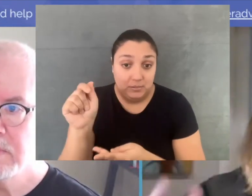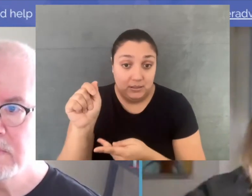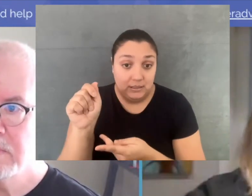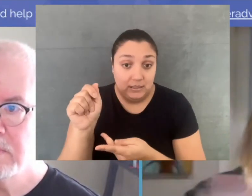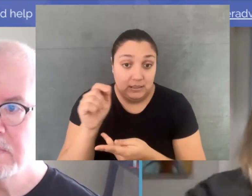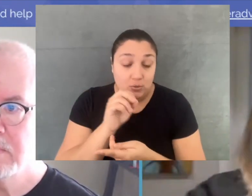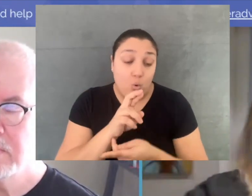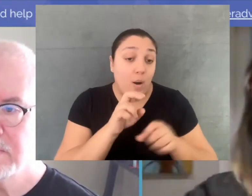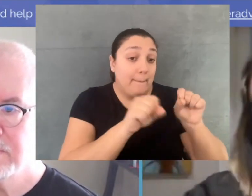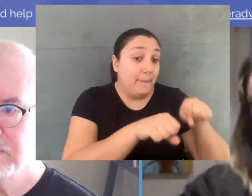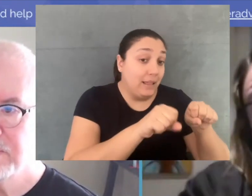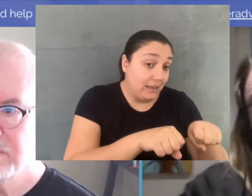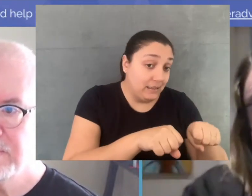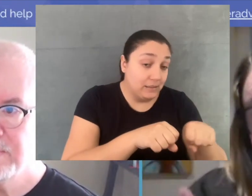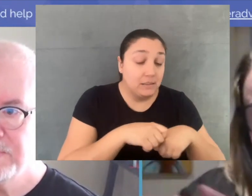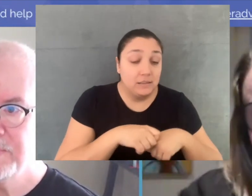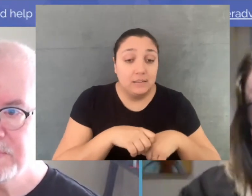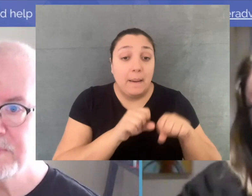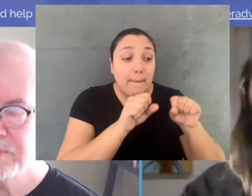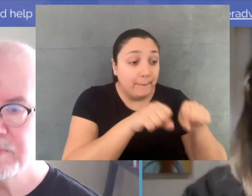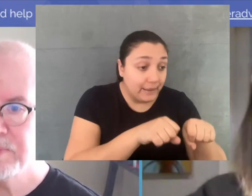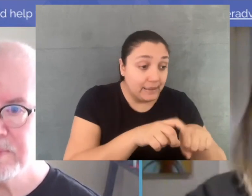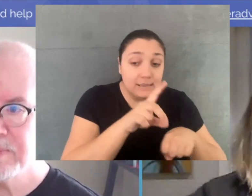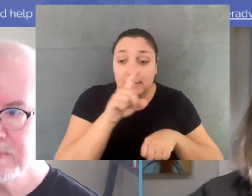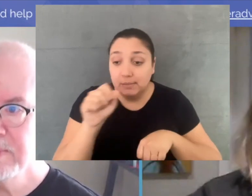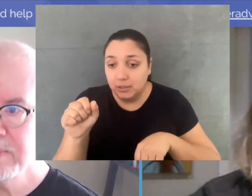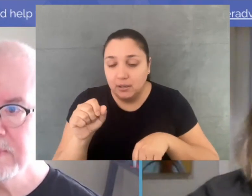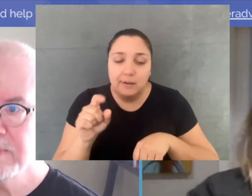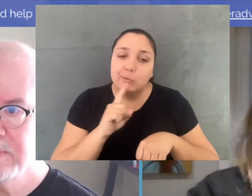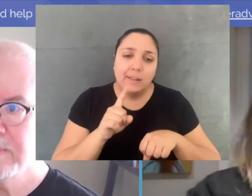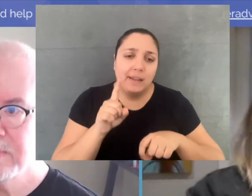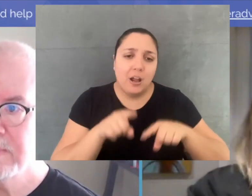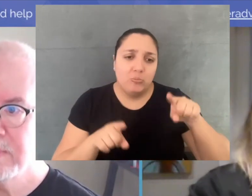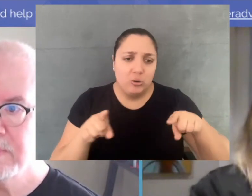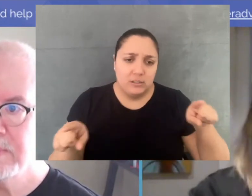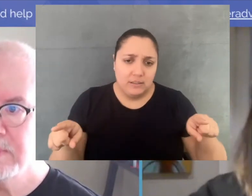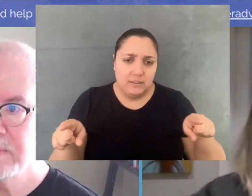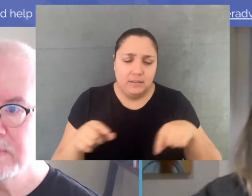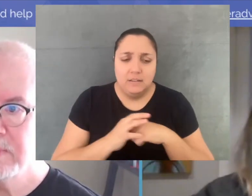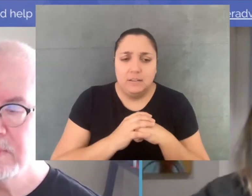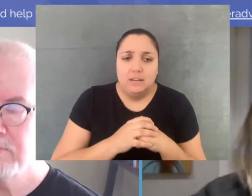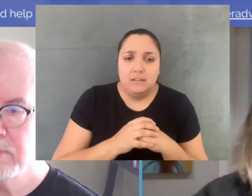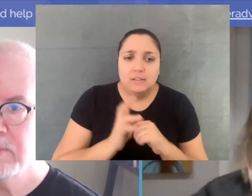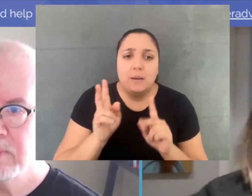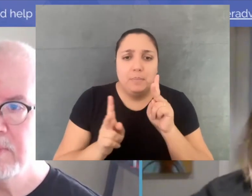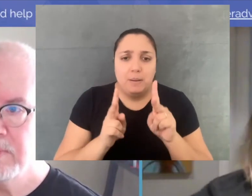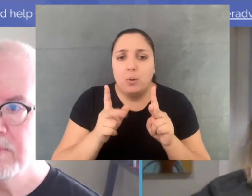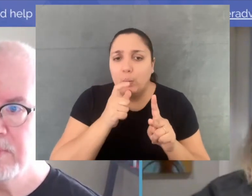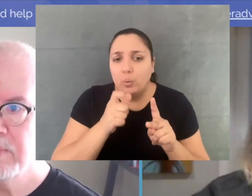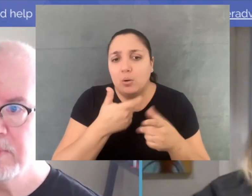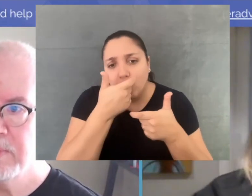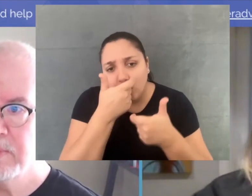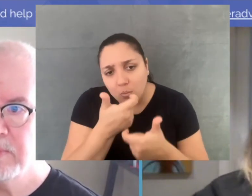have, or abilities and disabilities, and mostly just diversity of abilities